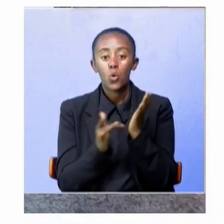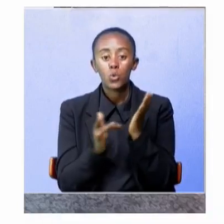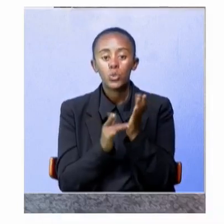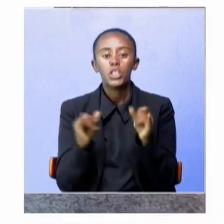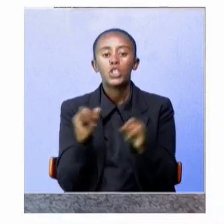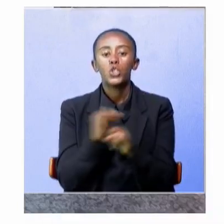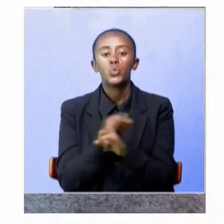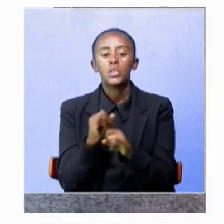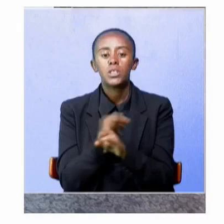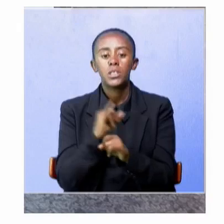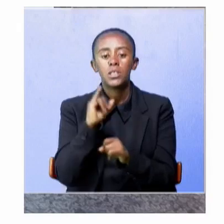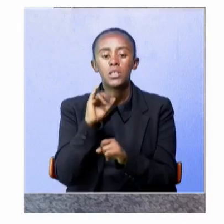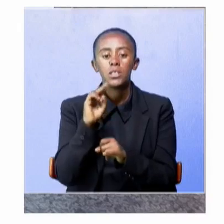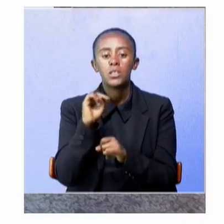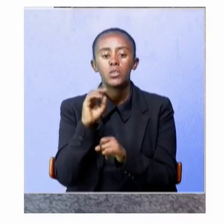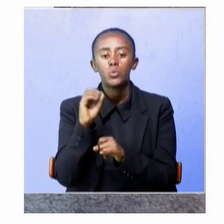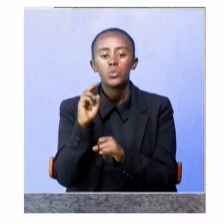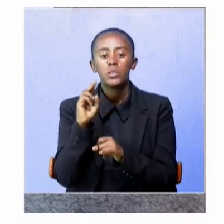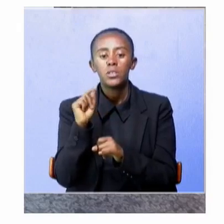industry.